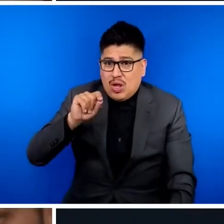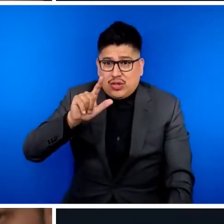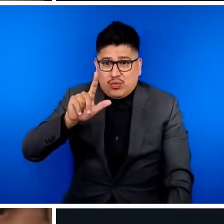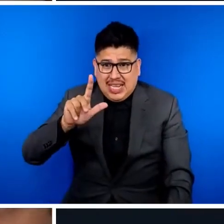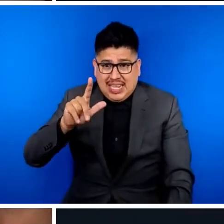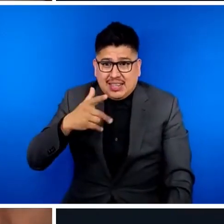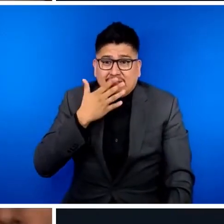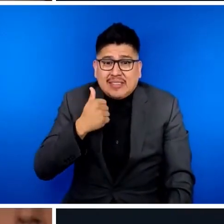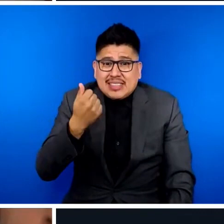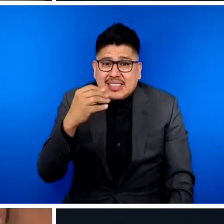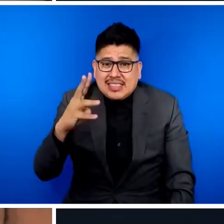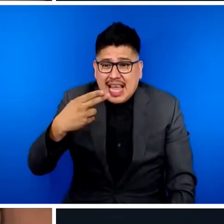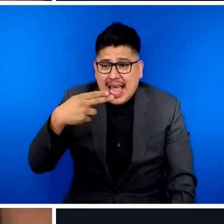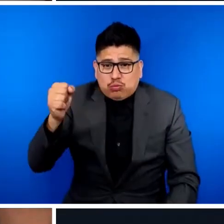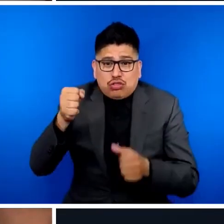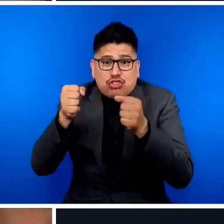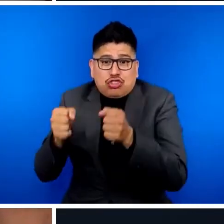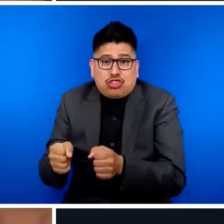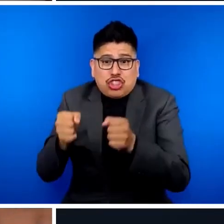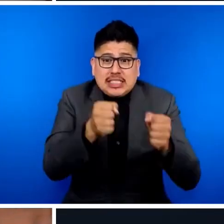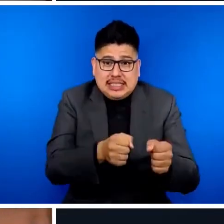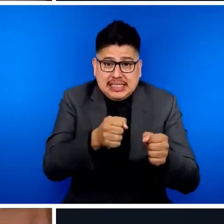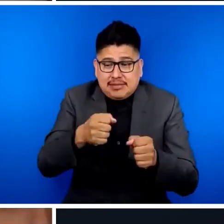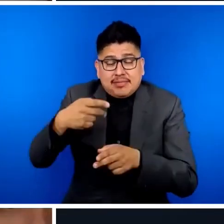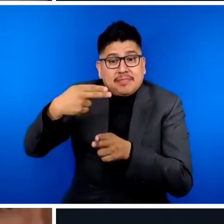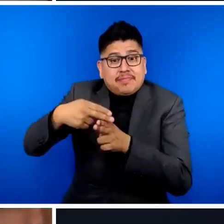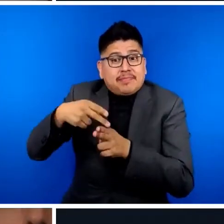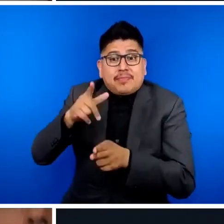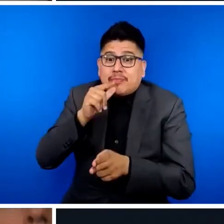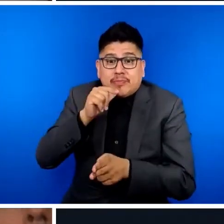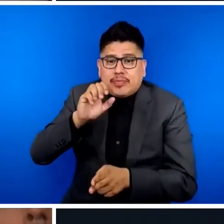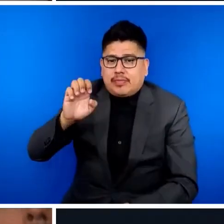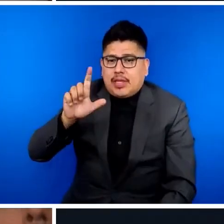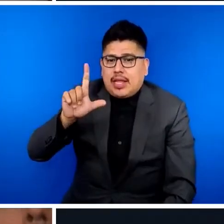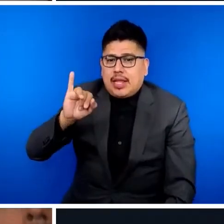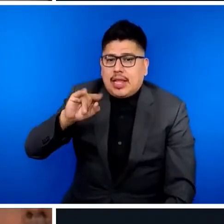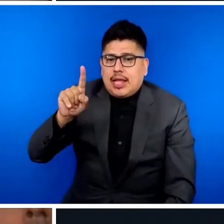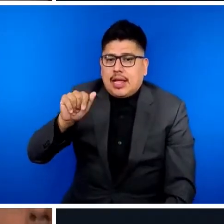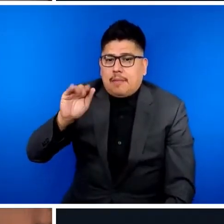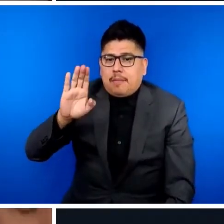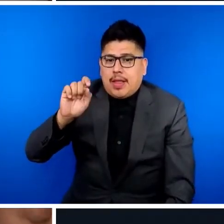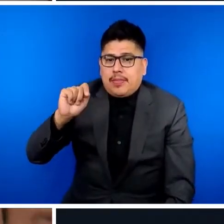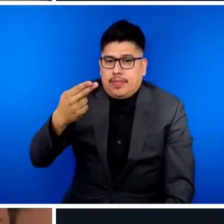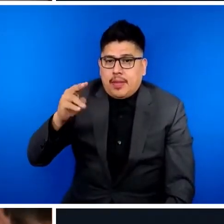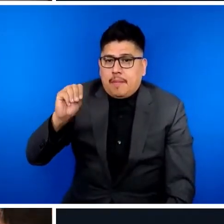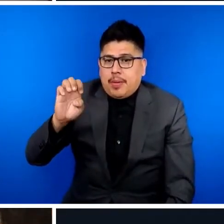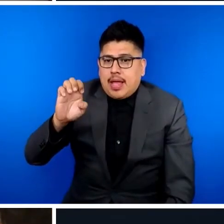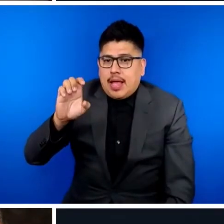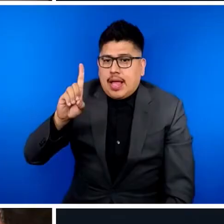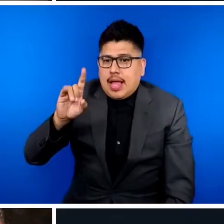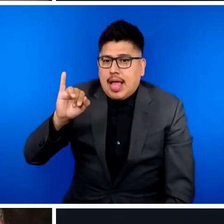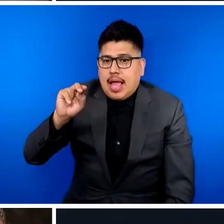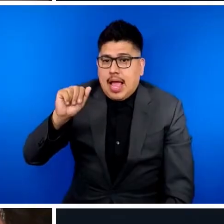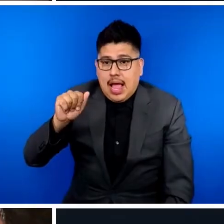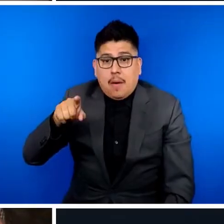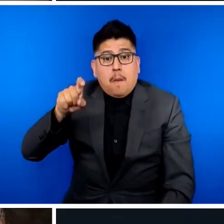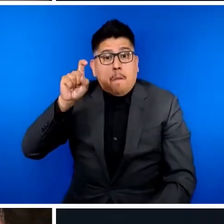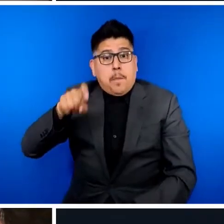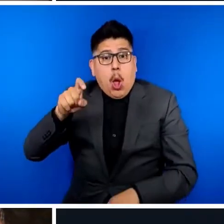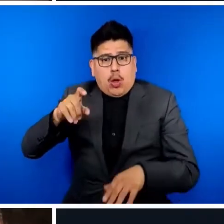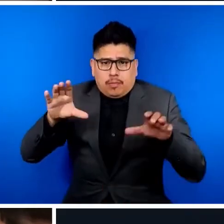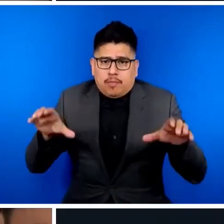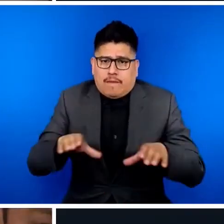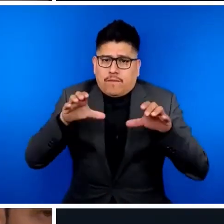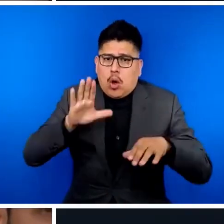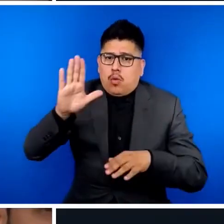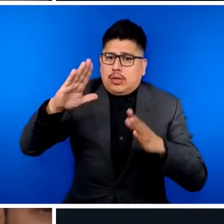named Elizabeth Medina was supposed to perform in her town's Christmas parade, but she never